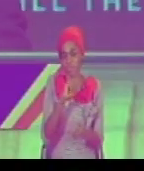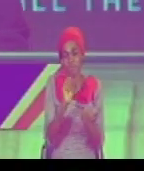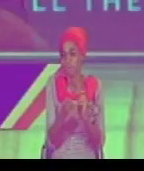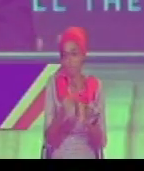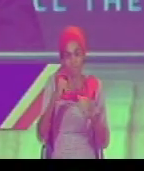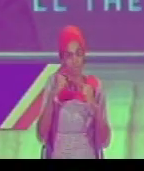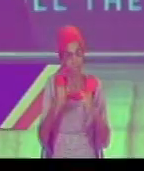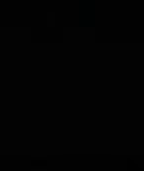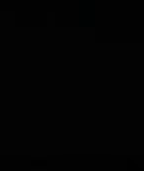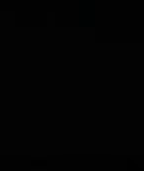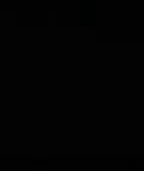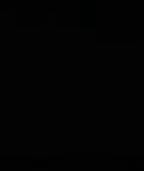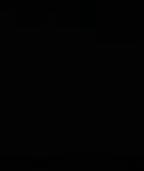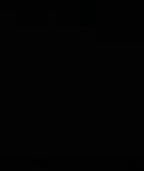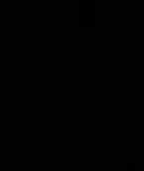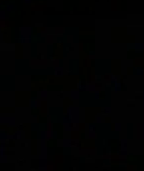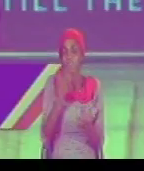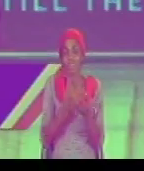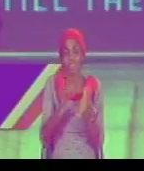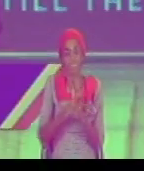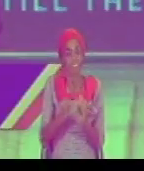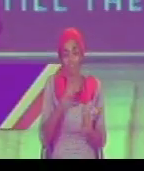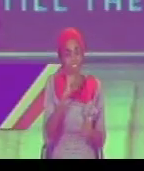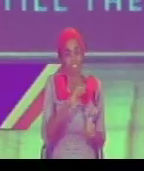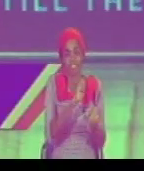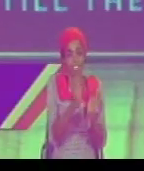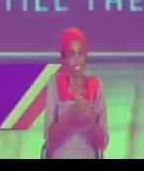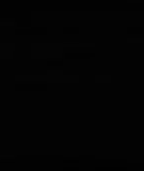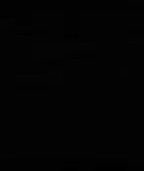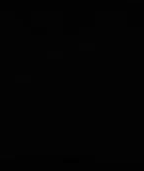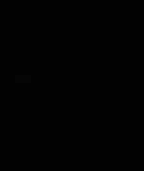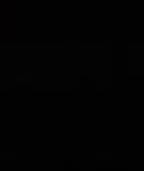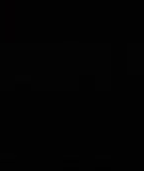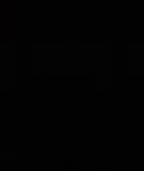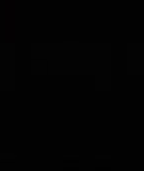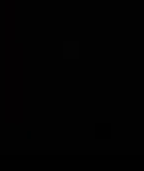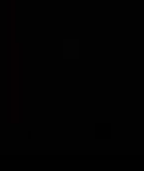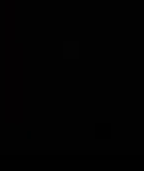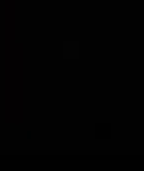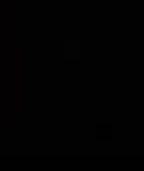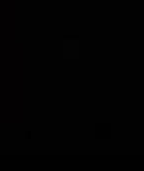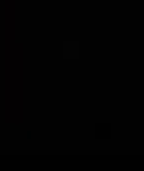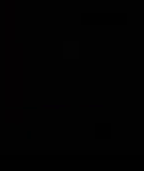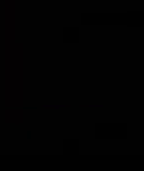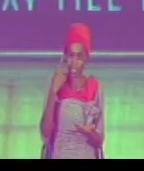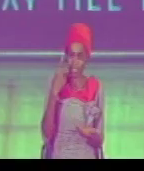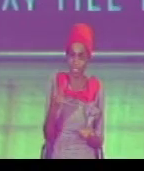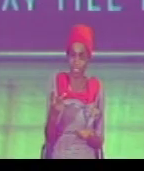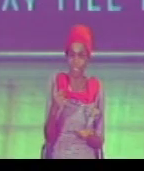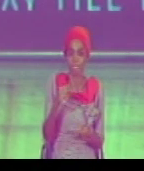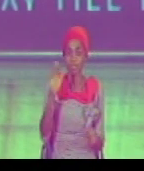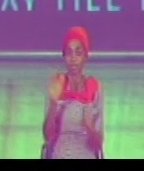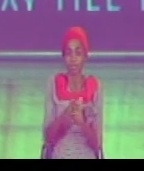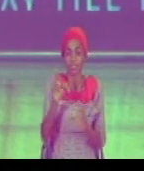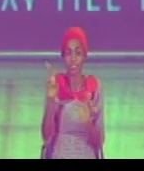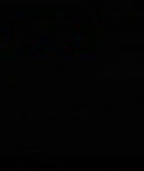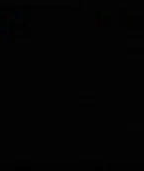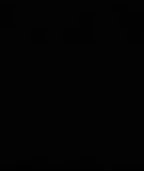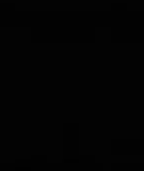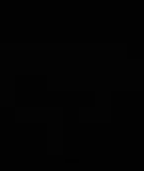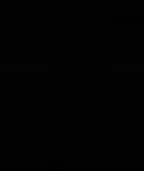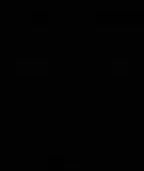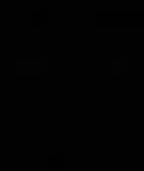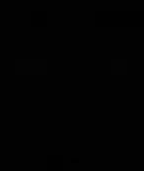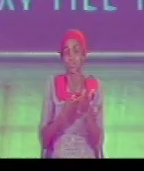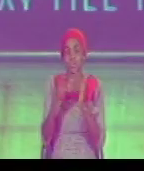changed. And his goodness has not changed. Even today, you'll find the power of the goodness of God